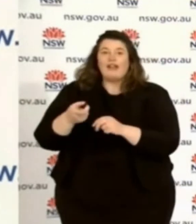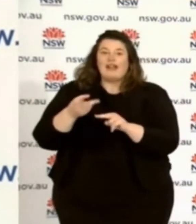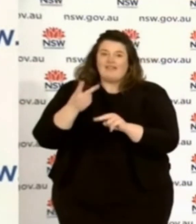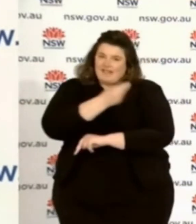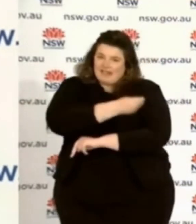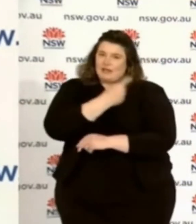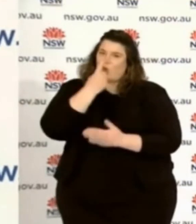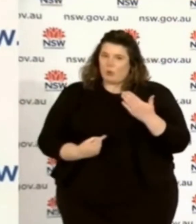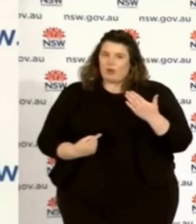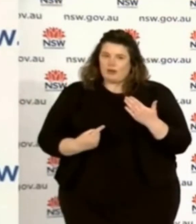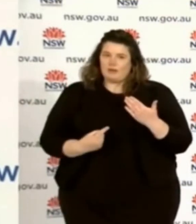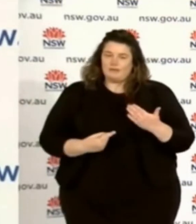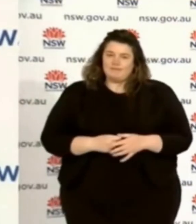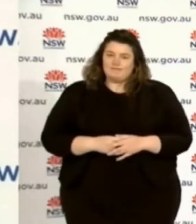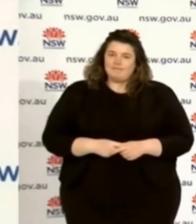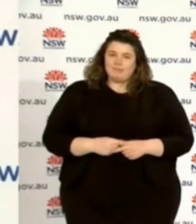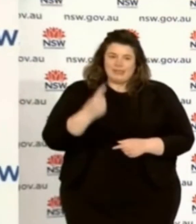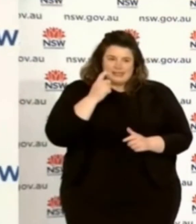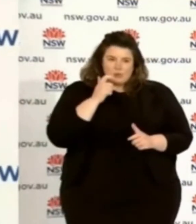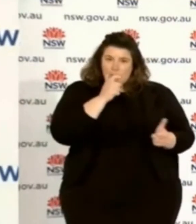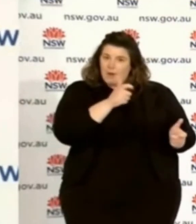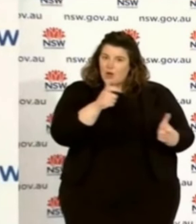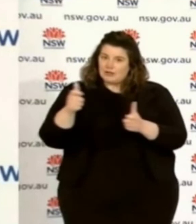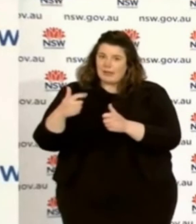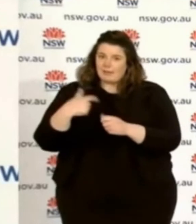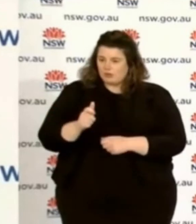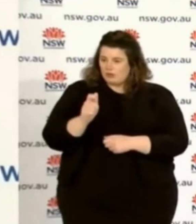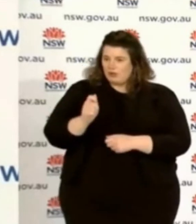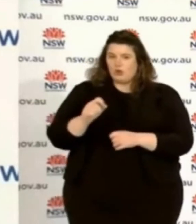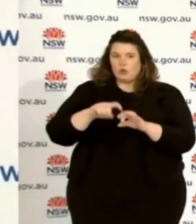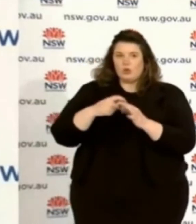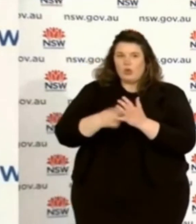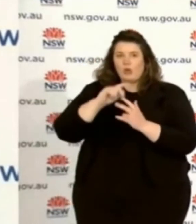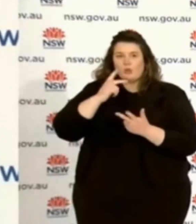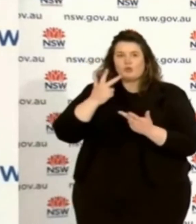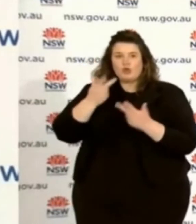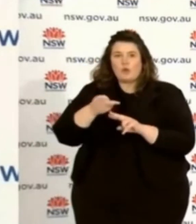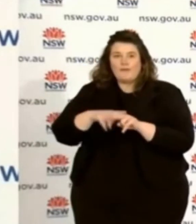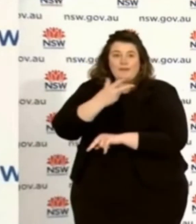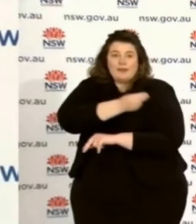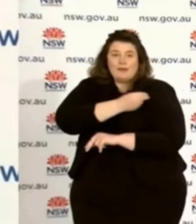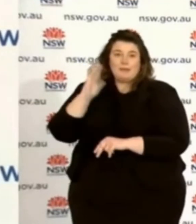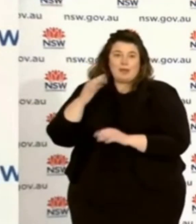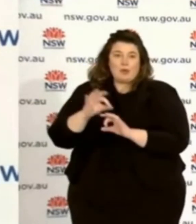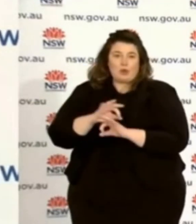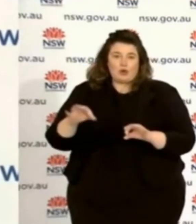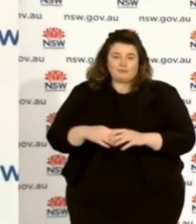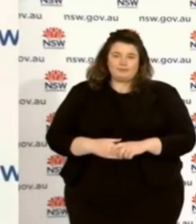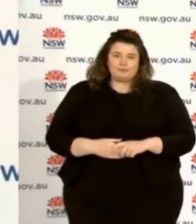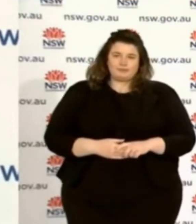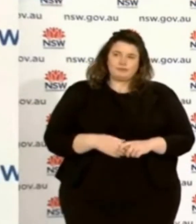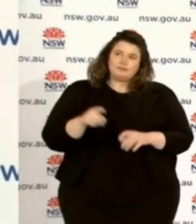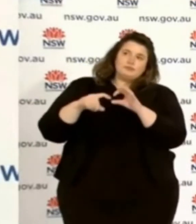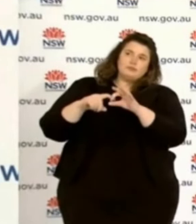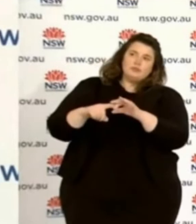much easier to police those places where the QR codes have to be used. What about homes? Well, is